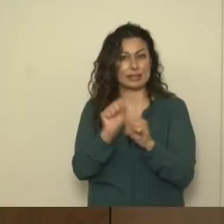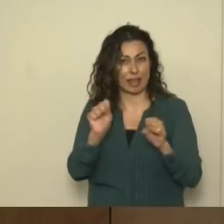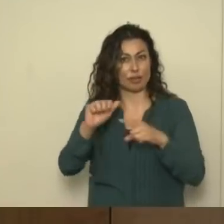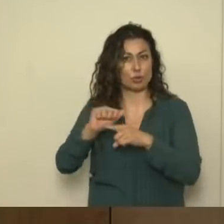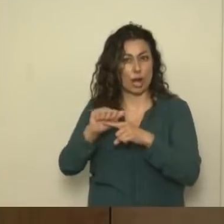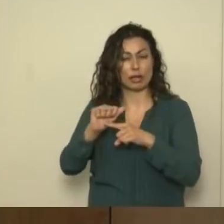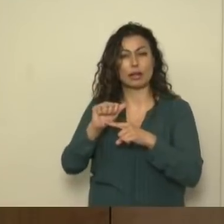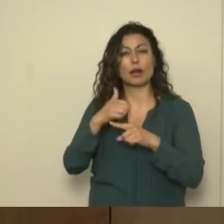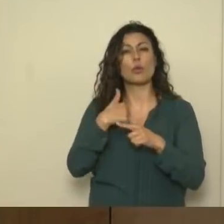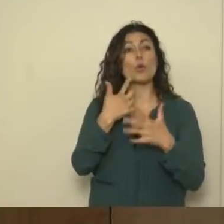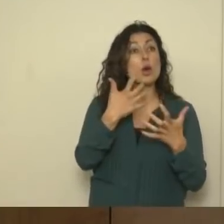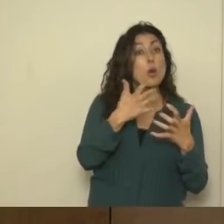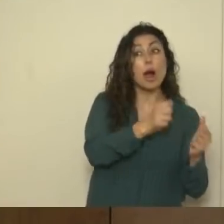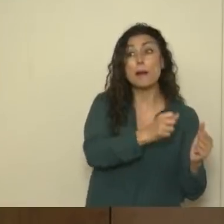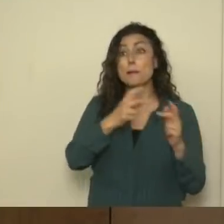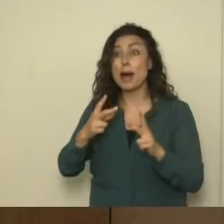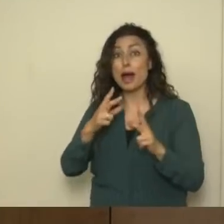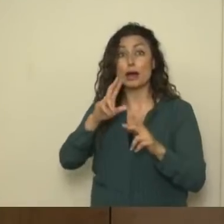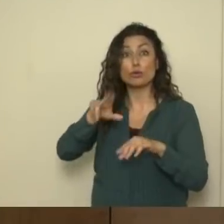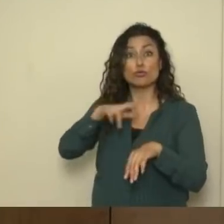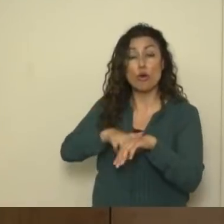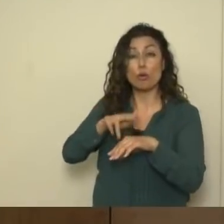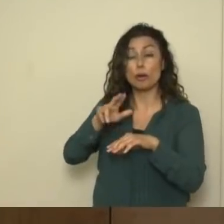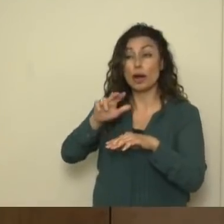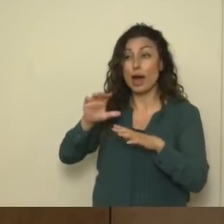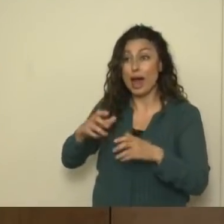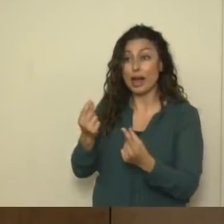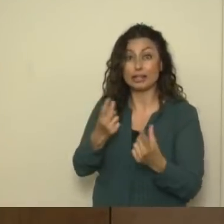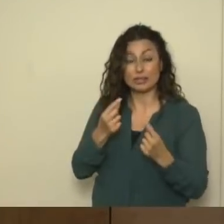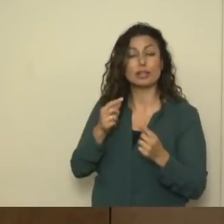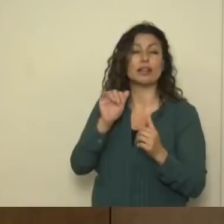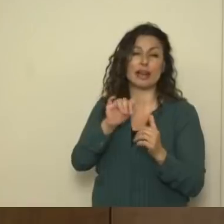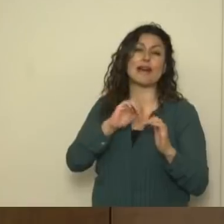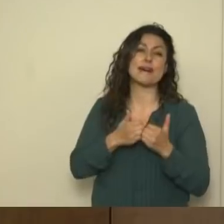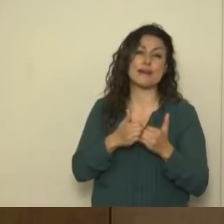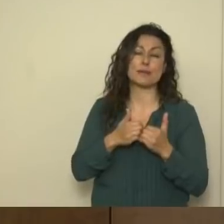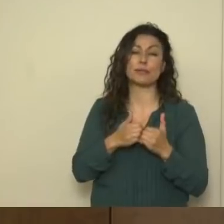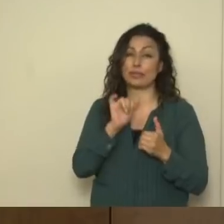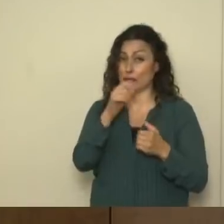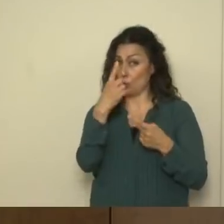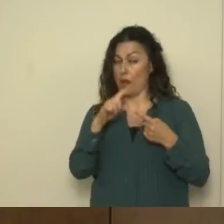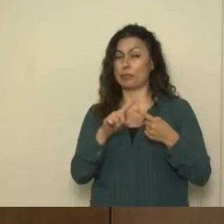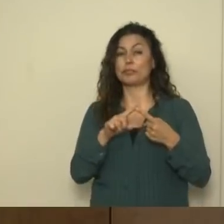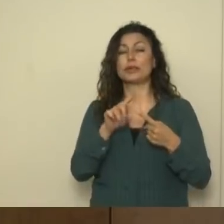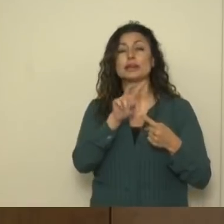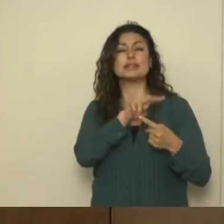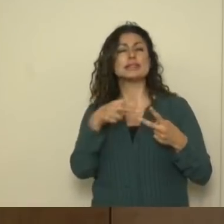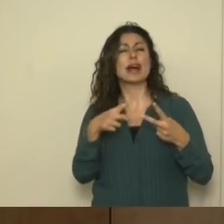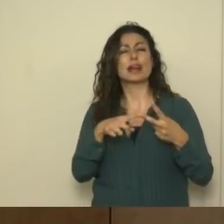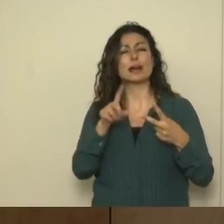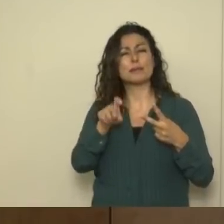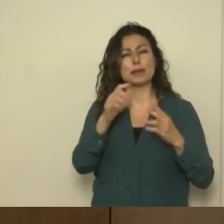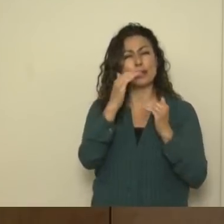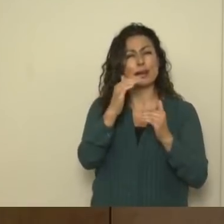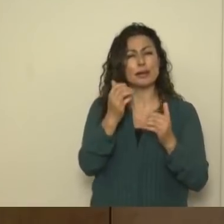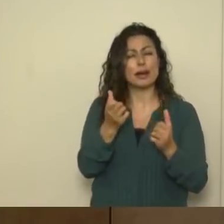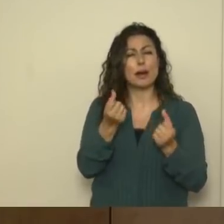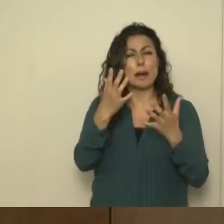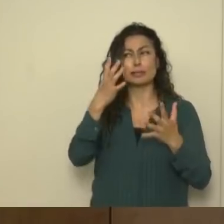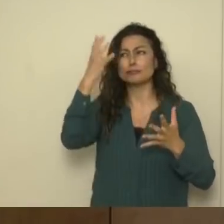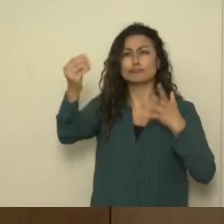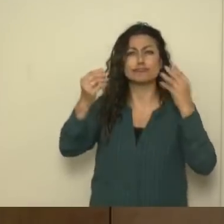more normalized daily activities. That's one. Two, we got to limit how much we're